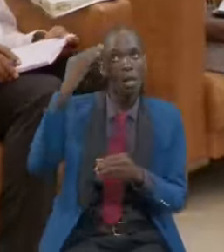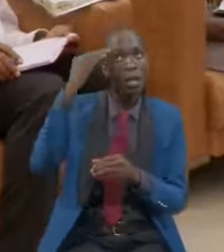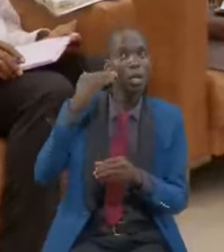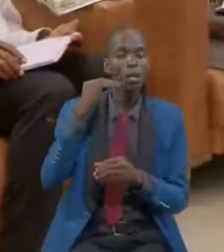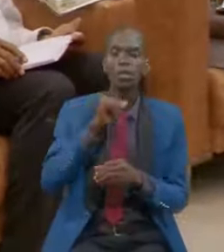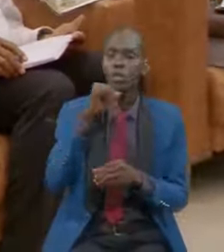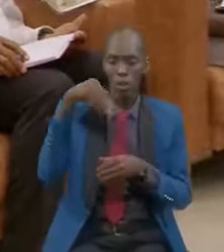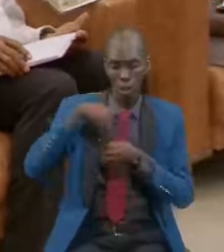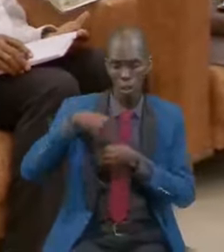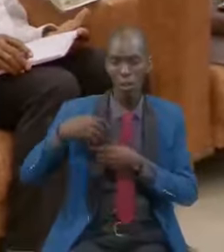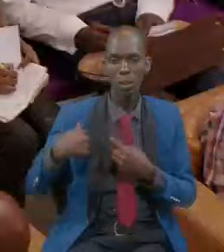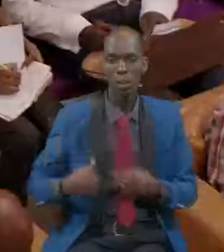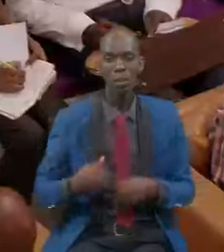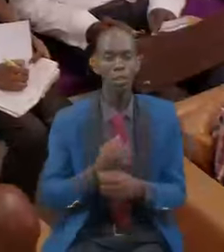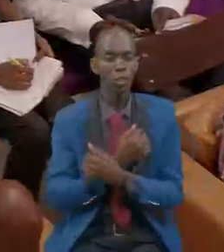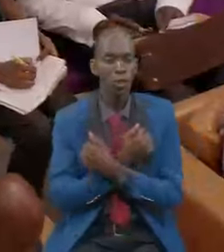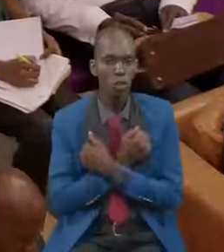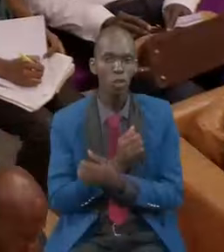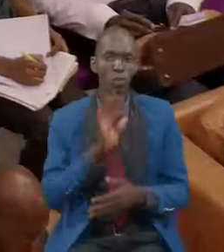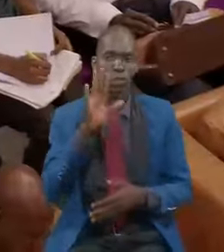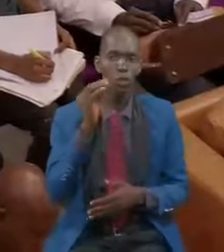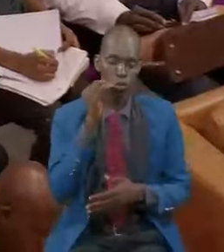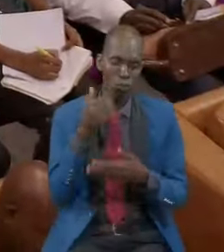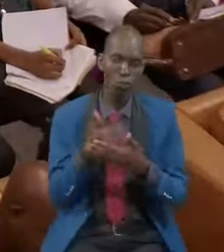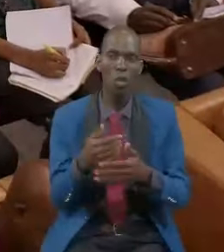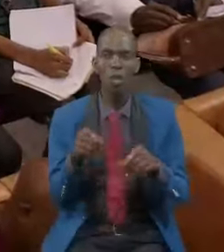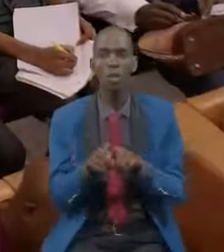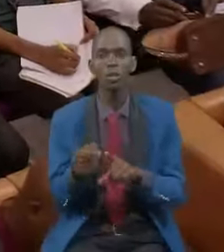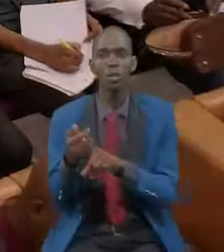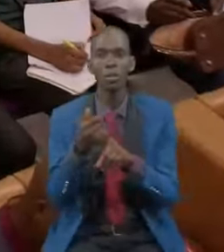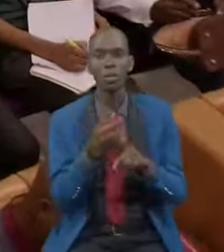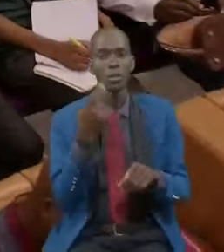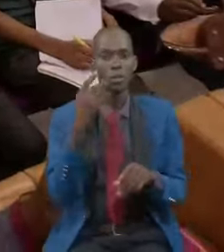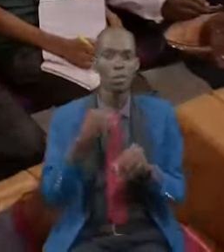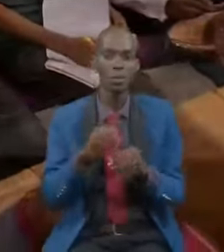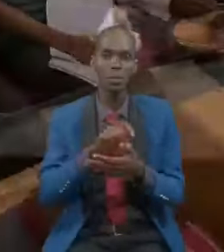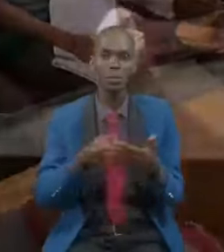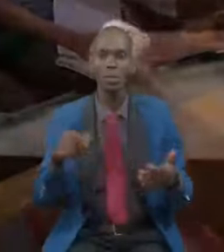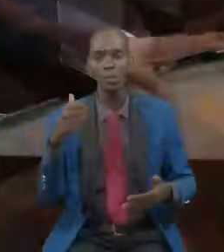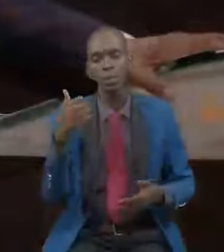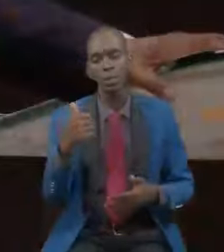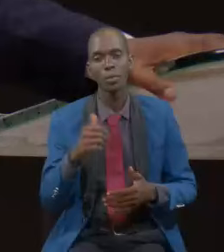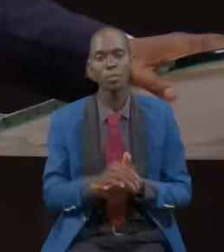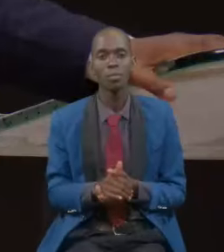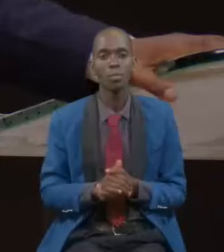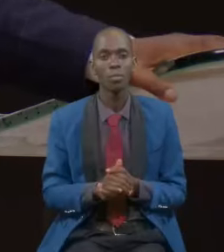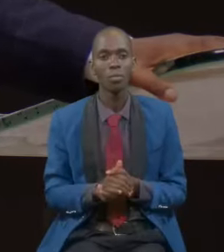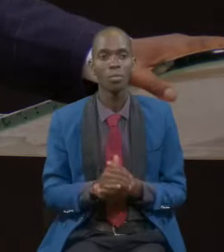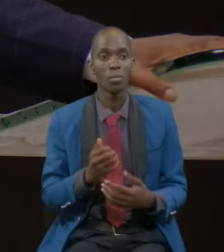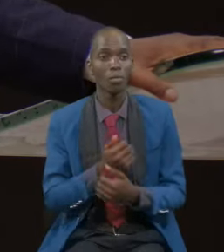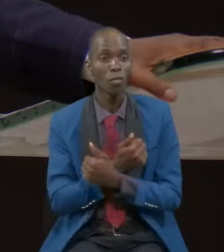Love your neighbor as yourself. Look at verse 10. In verse 10,